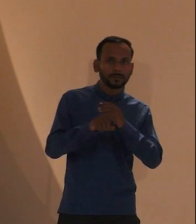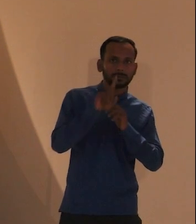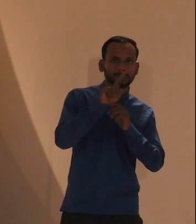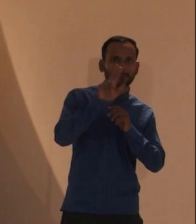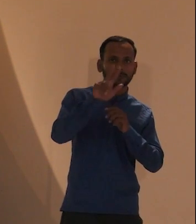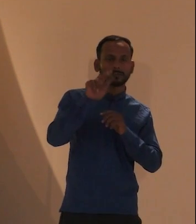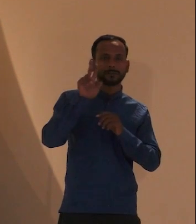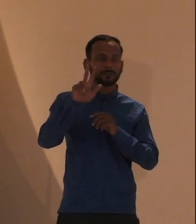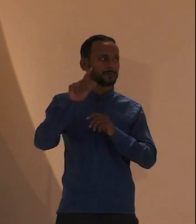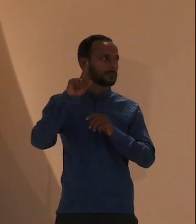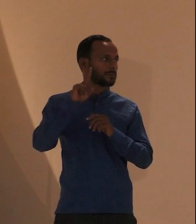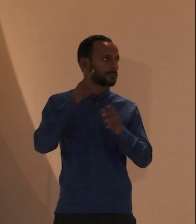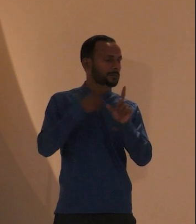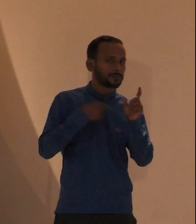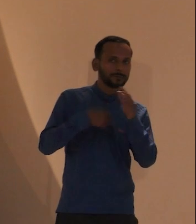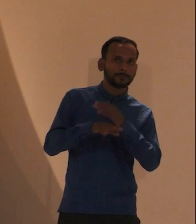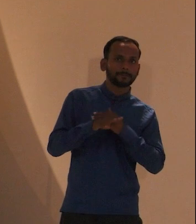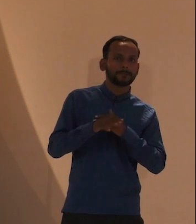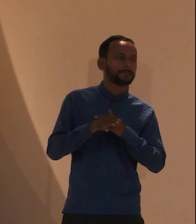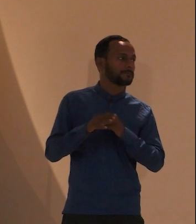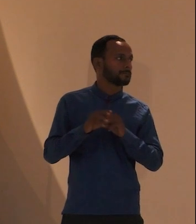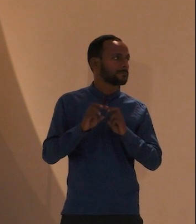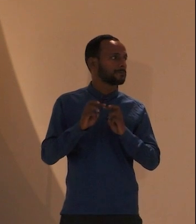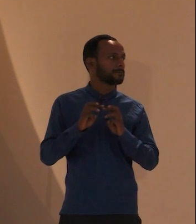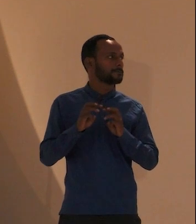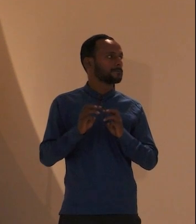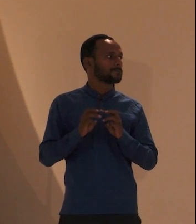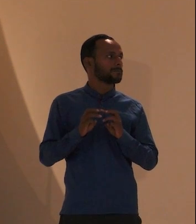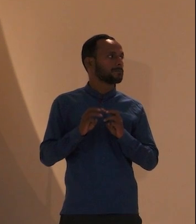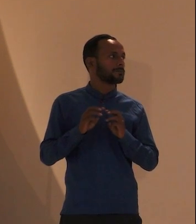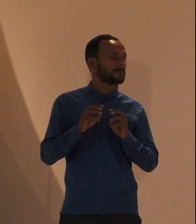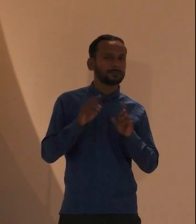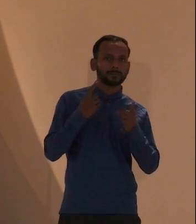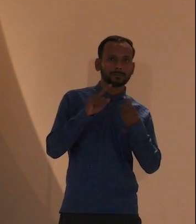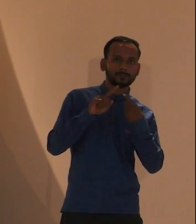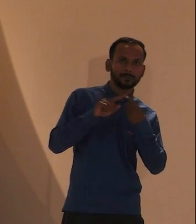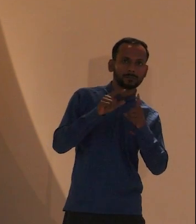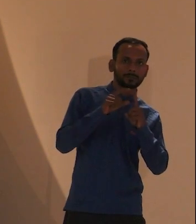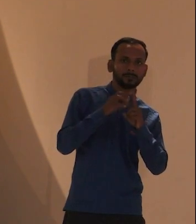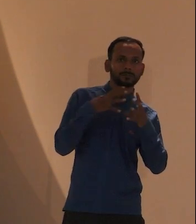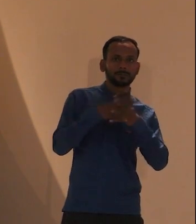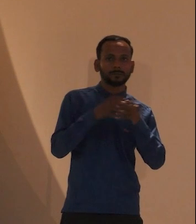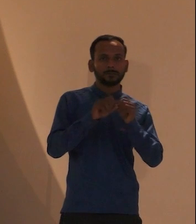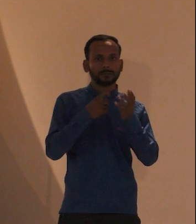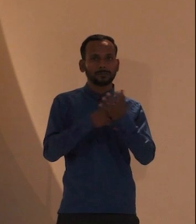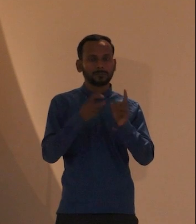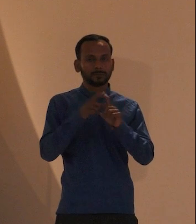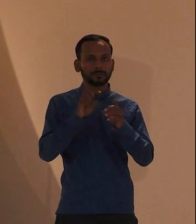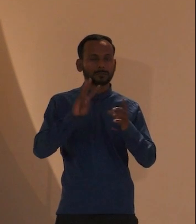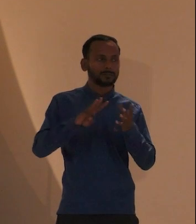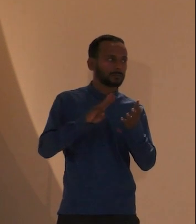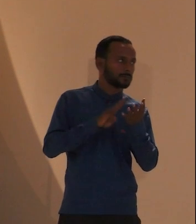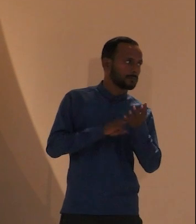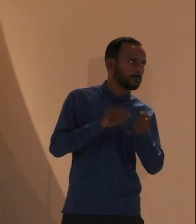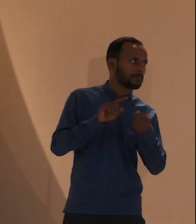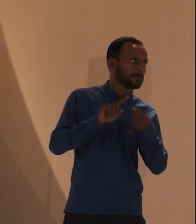sort of seems, because we cannot authenticate this, that Edward Malley, the American, purchased this